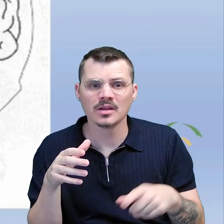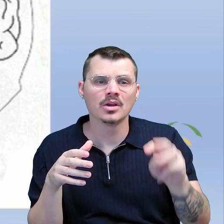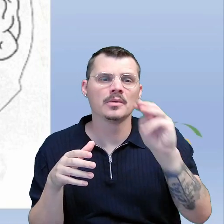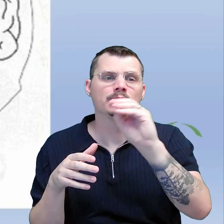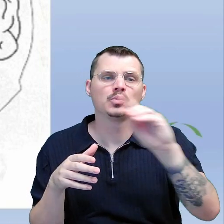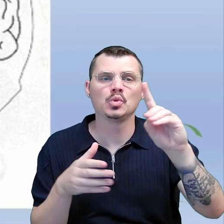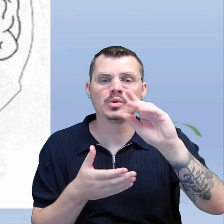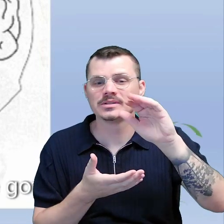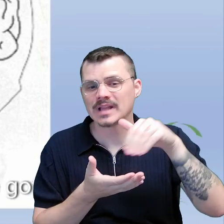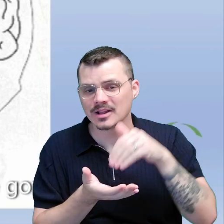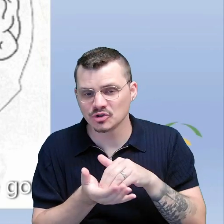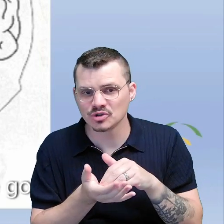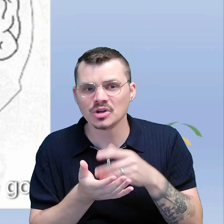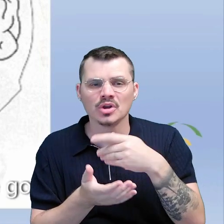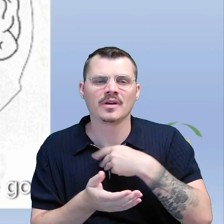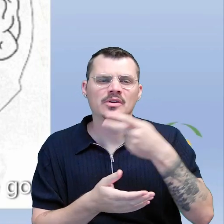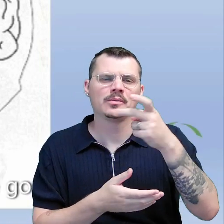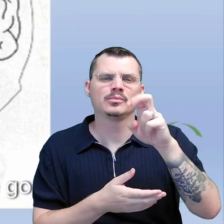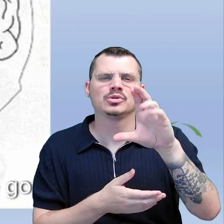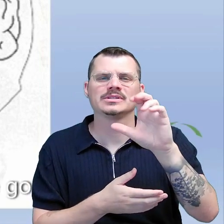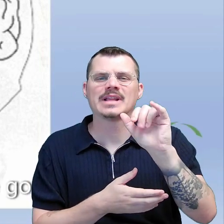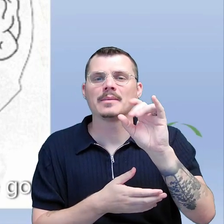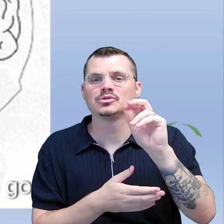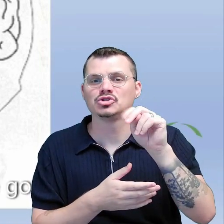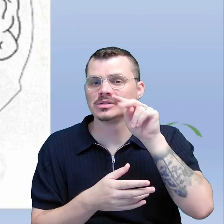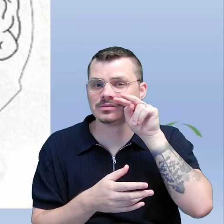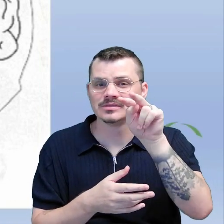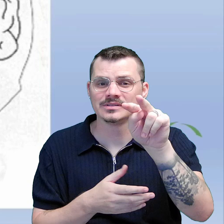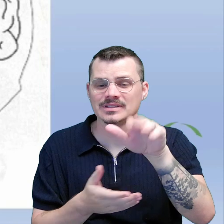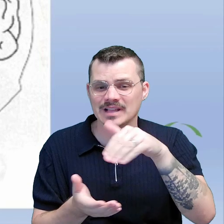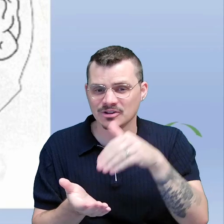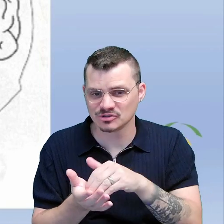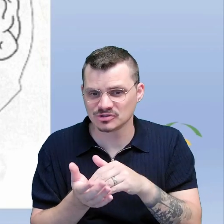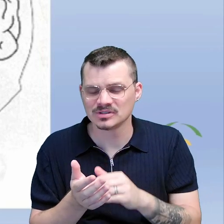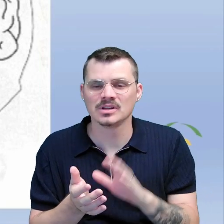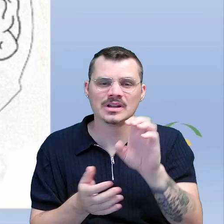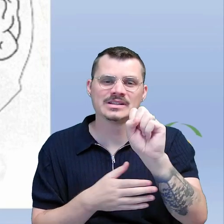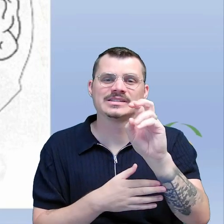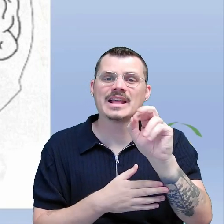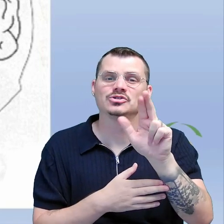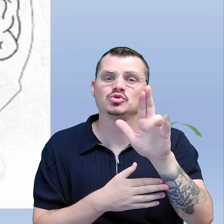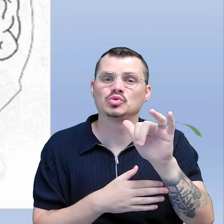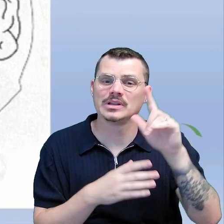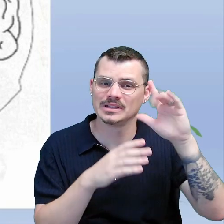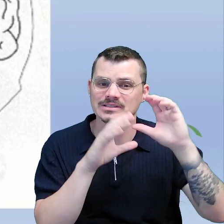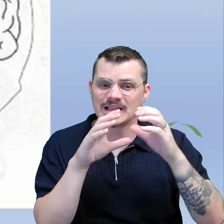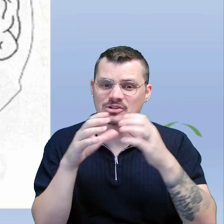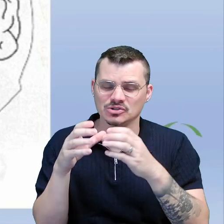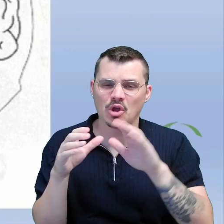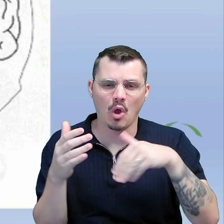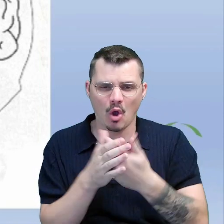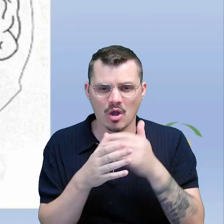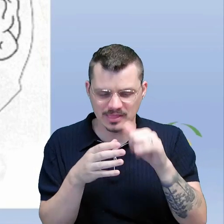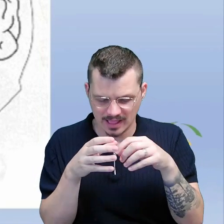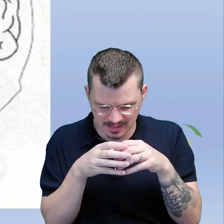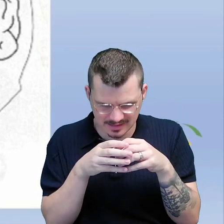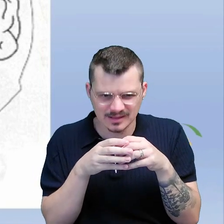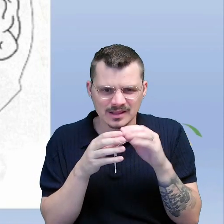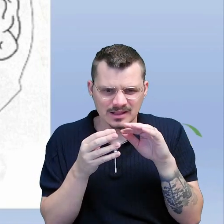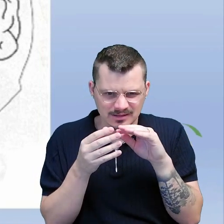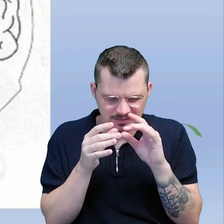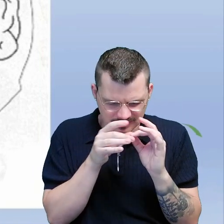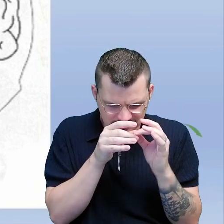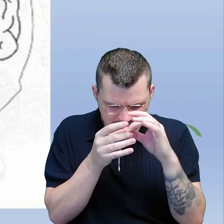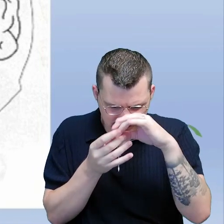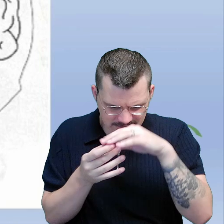mood centers. You've got your perception centers. You've got your sensory centers. All of that interconnects right in